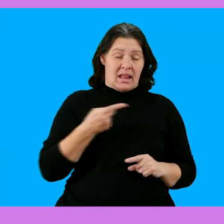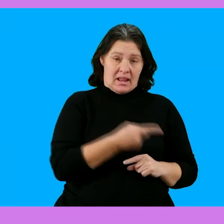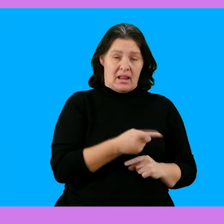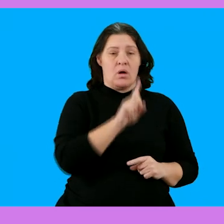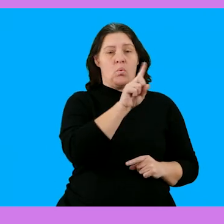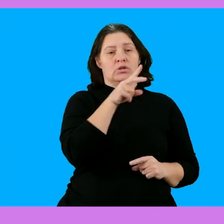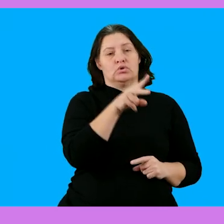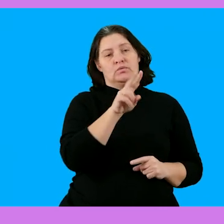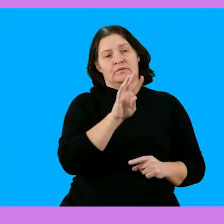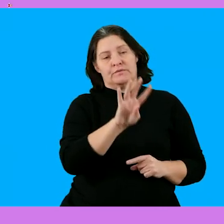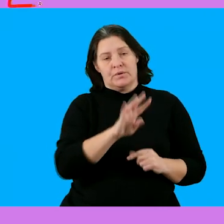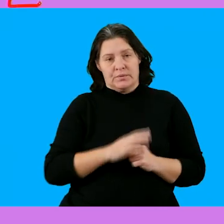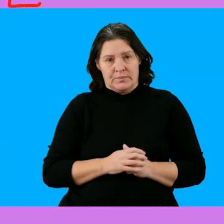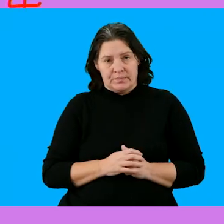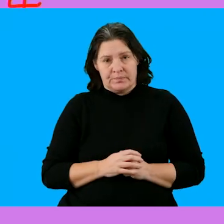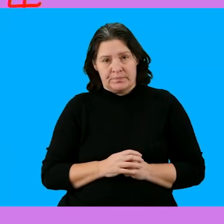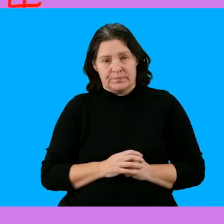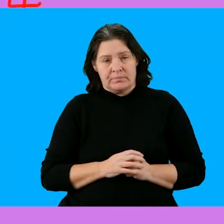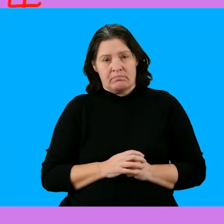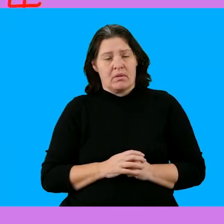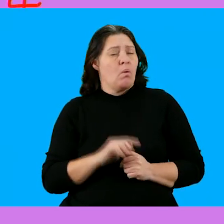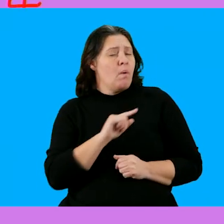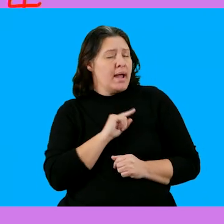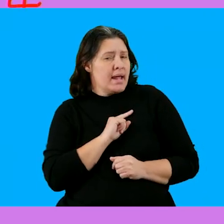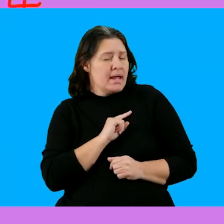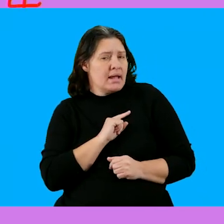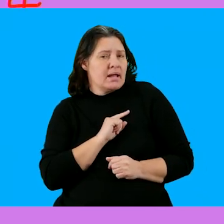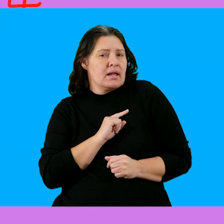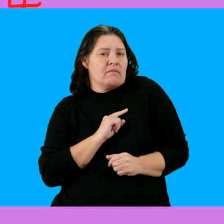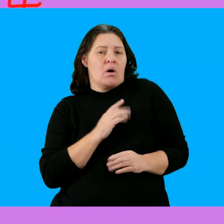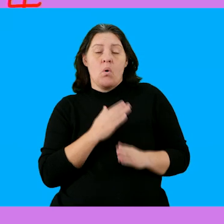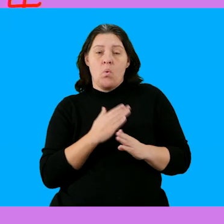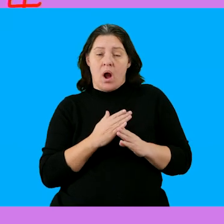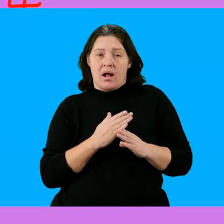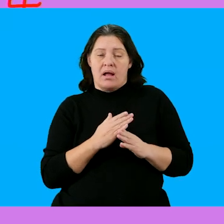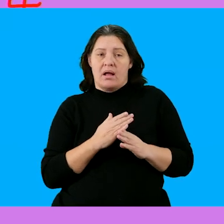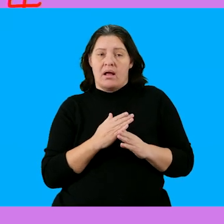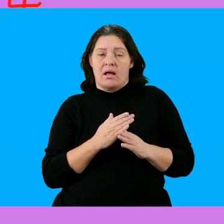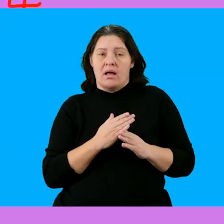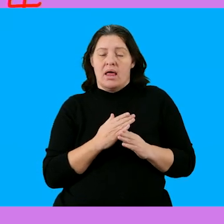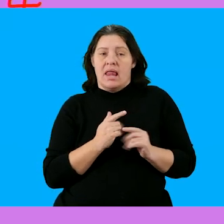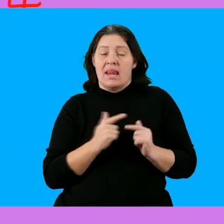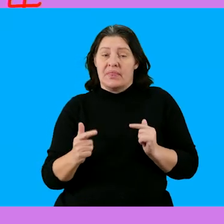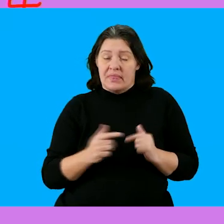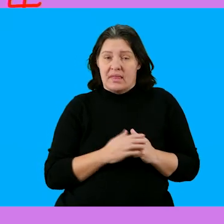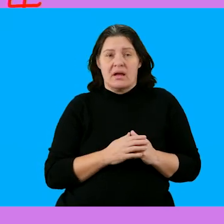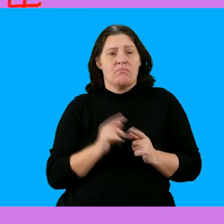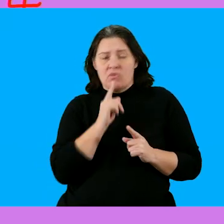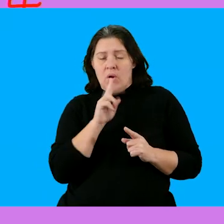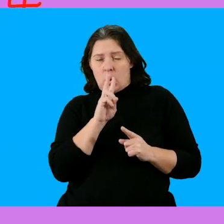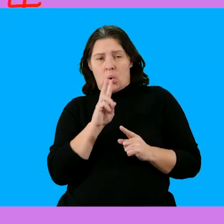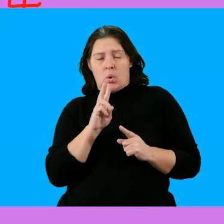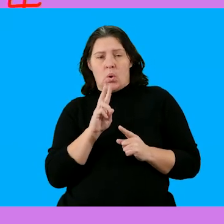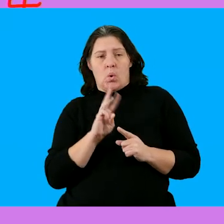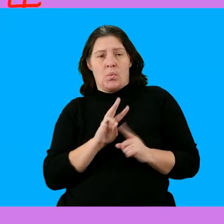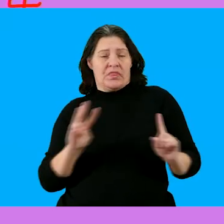scale here is 1:4. Simply because when I work with the length here, and I'm not even going to look at